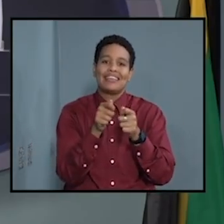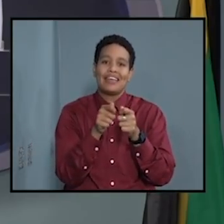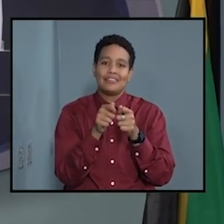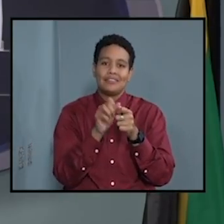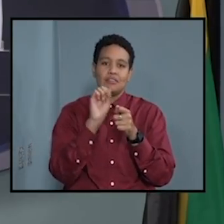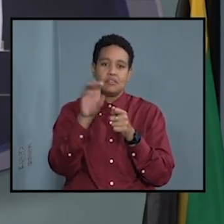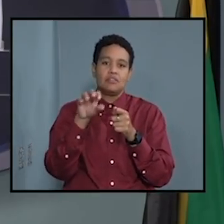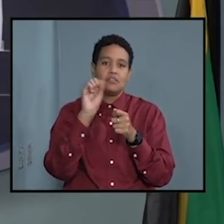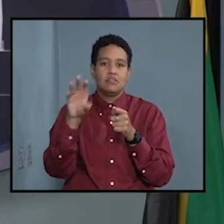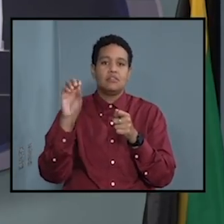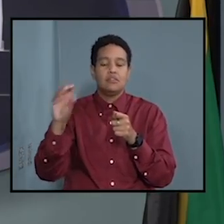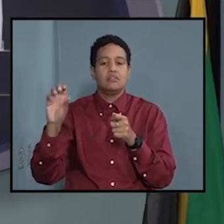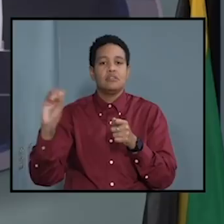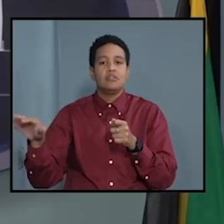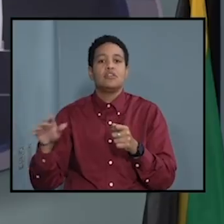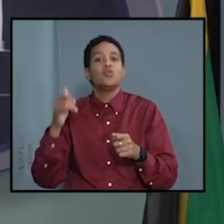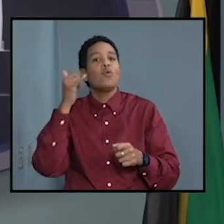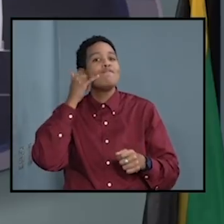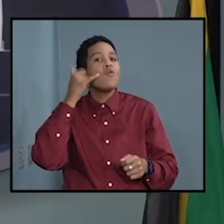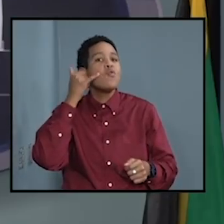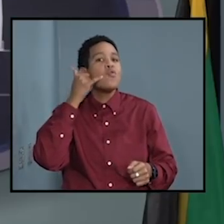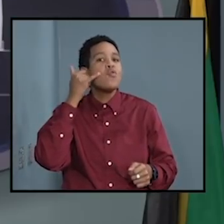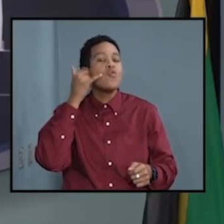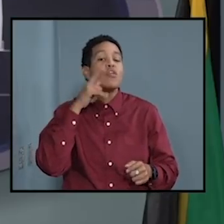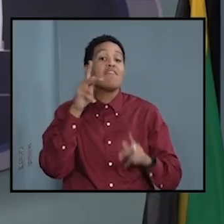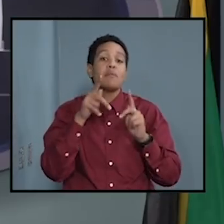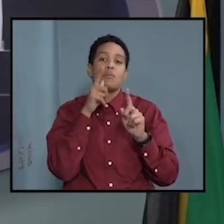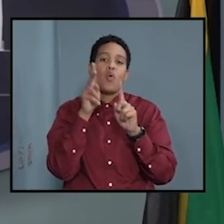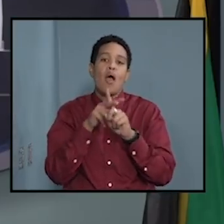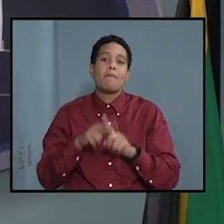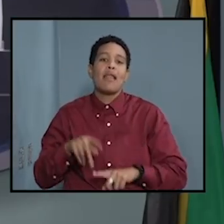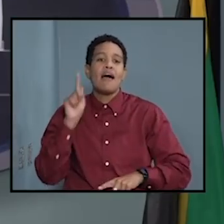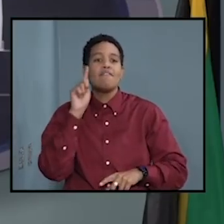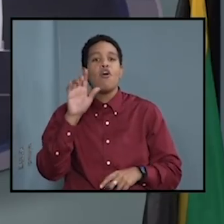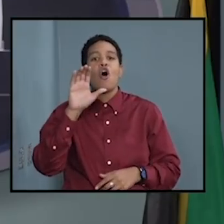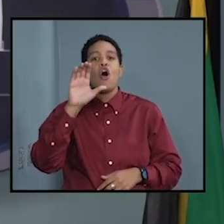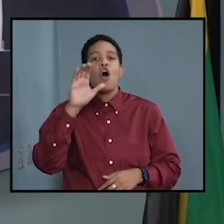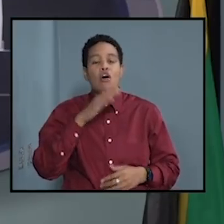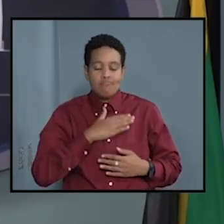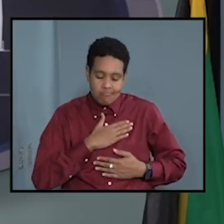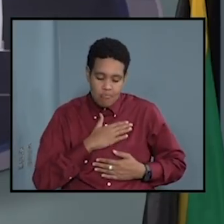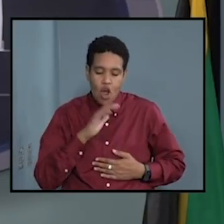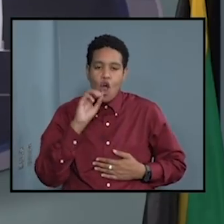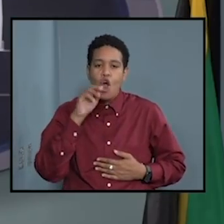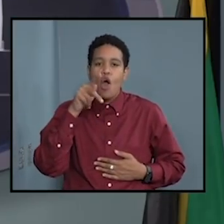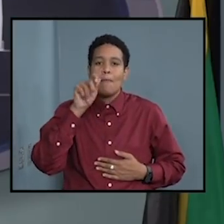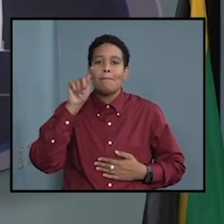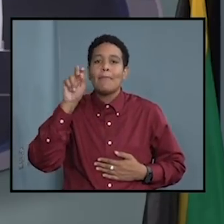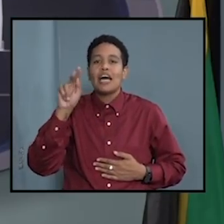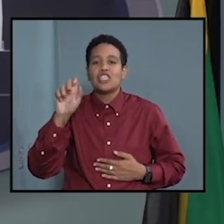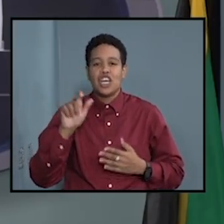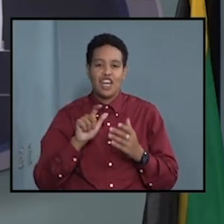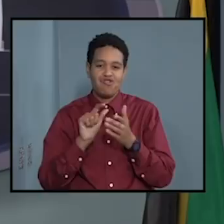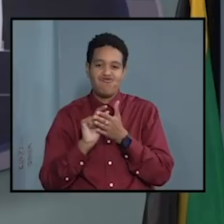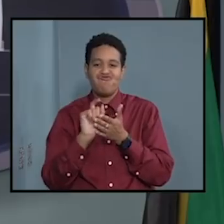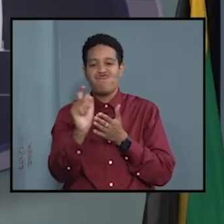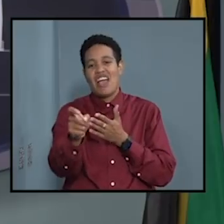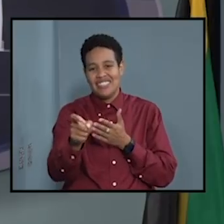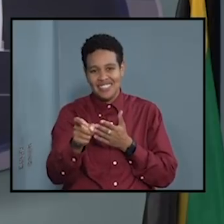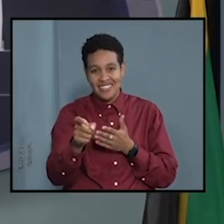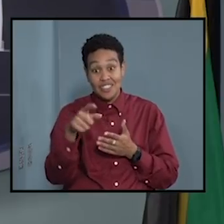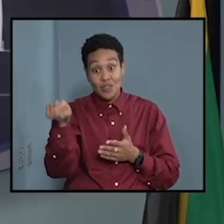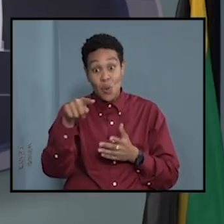message to the mobile phones of applicants for the compassionate grant. Those applicants